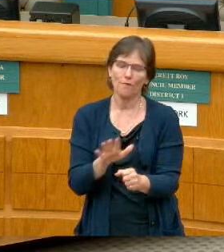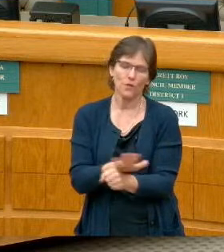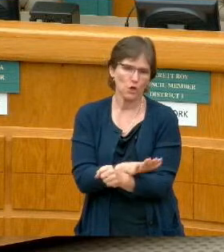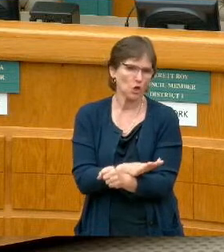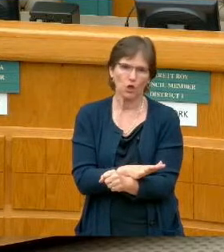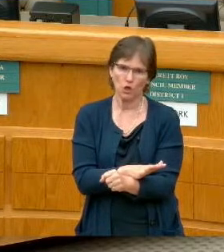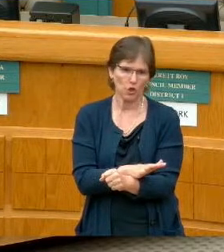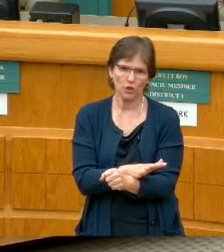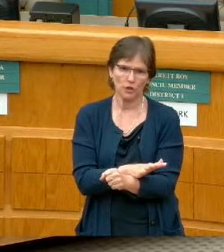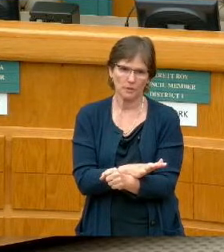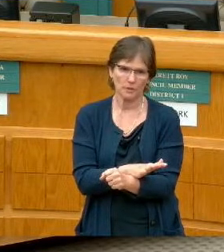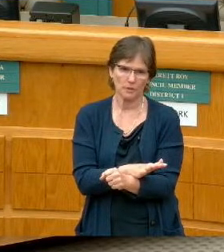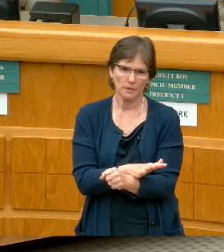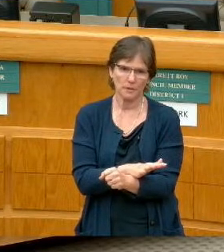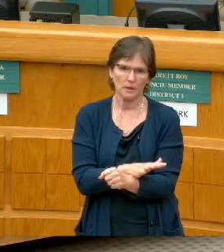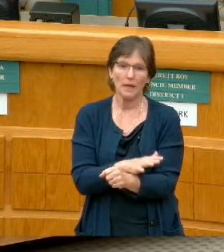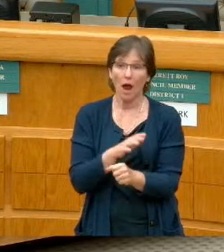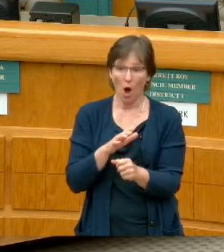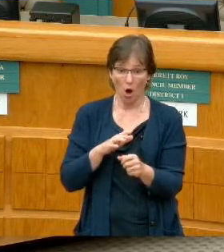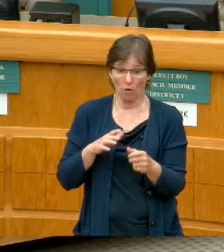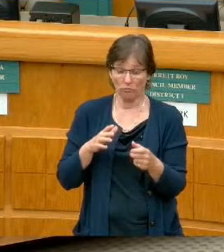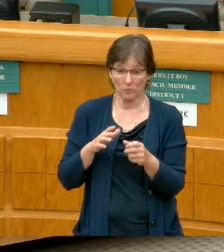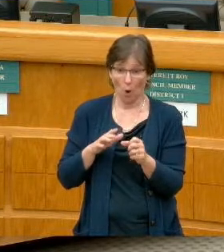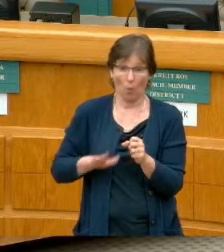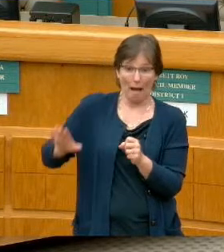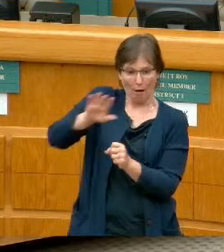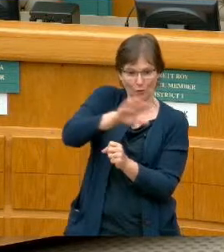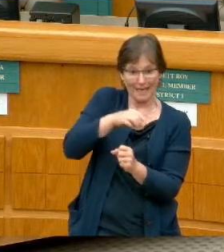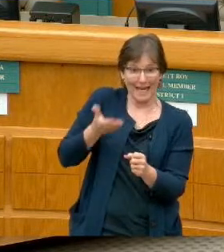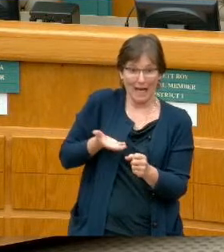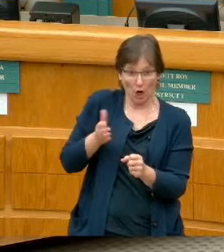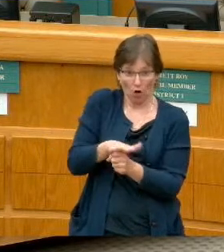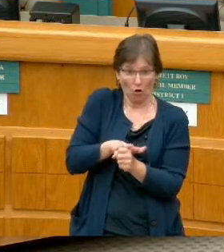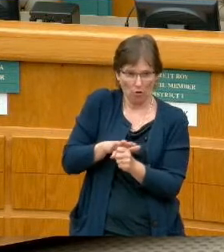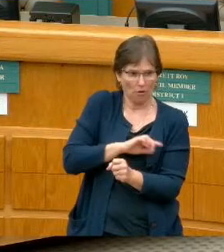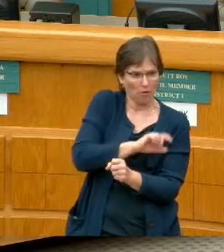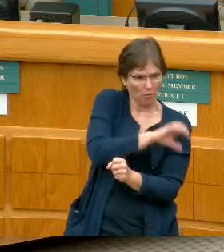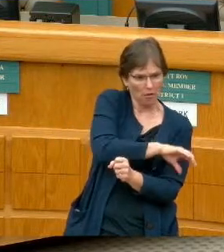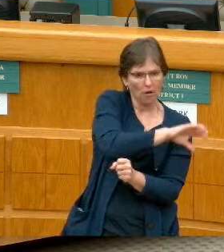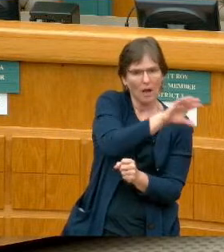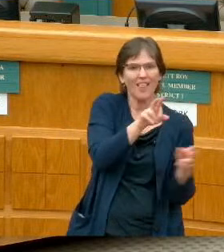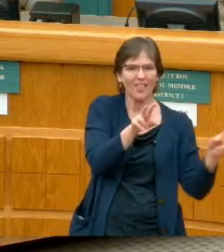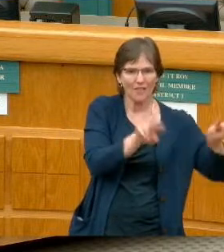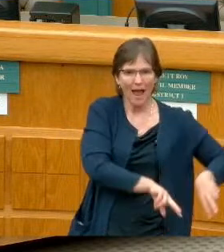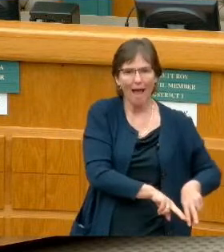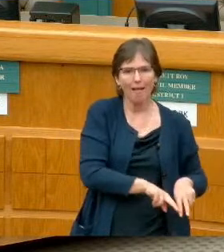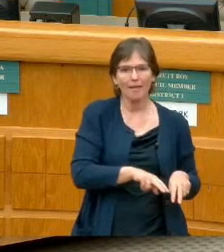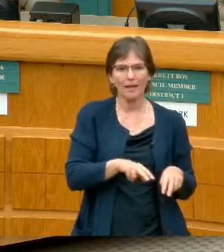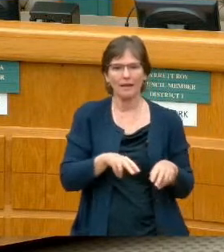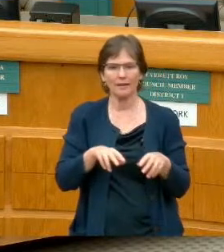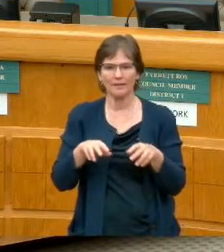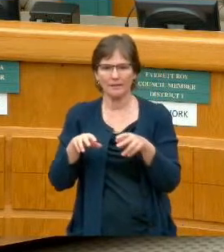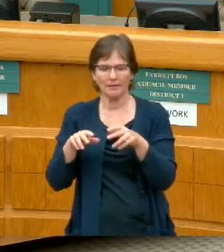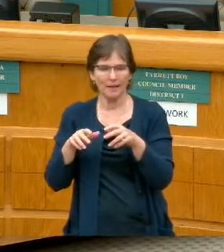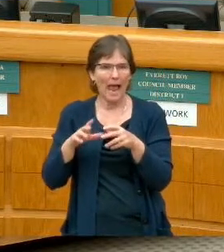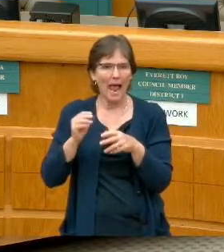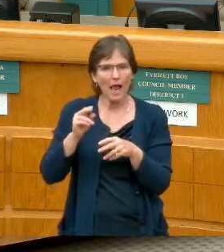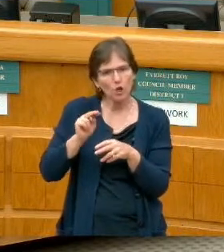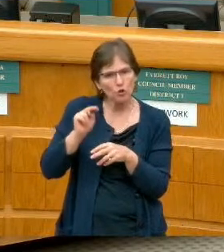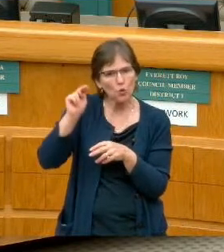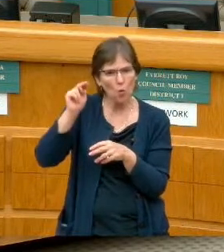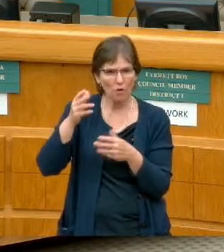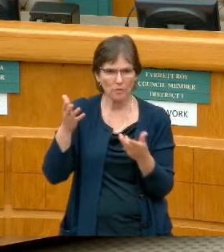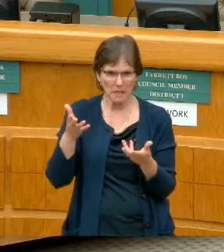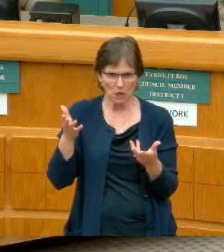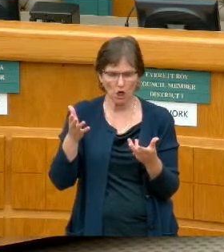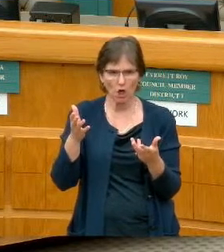all around us. The Rio Grande Valley, Laredo, and Victoria all did not meet those metrics. And you need to